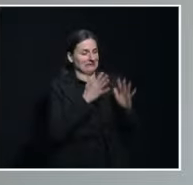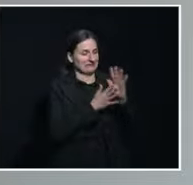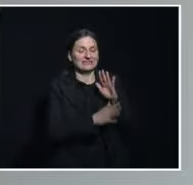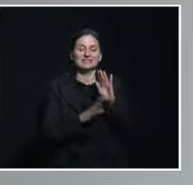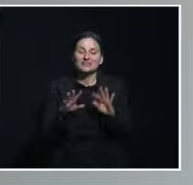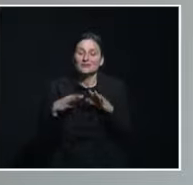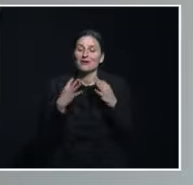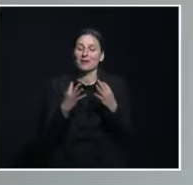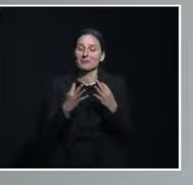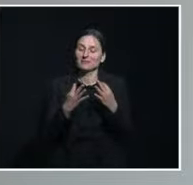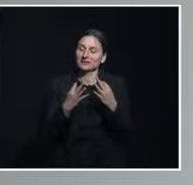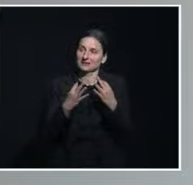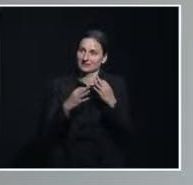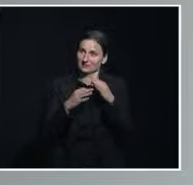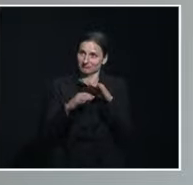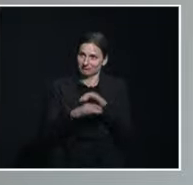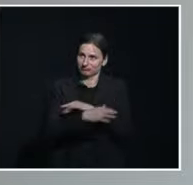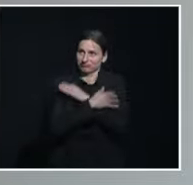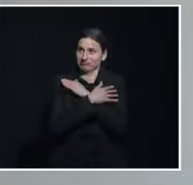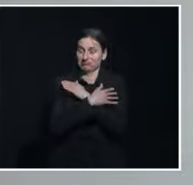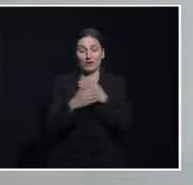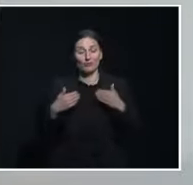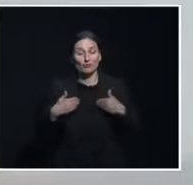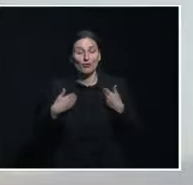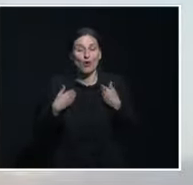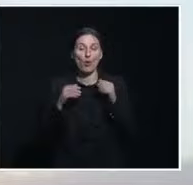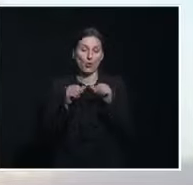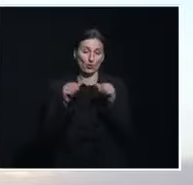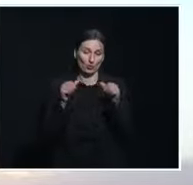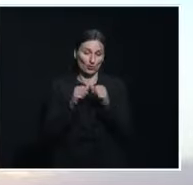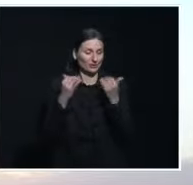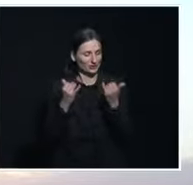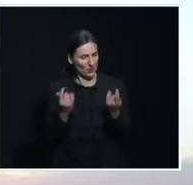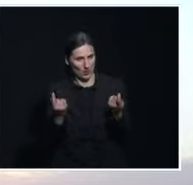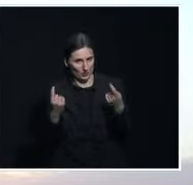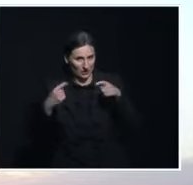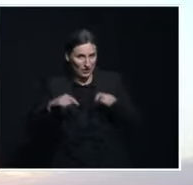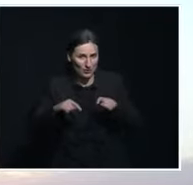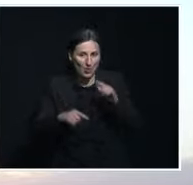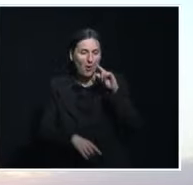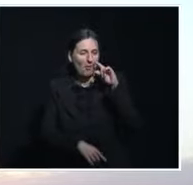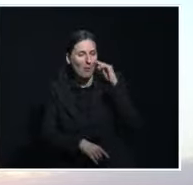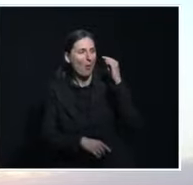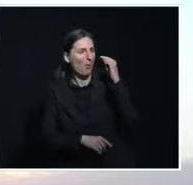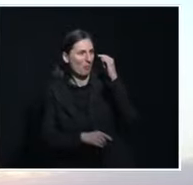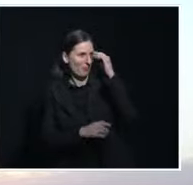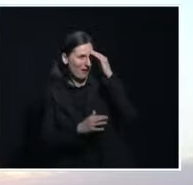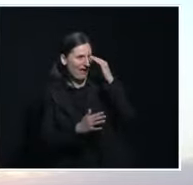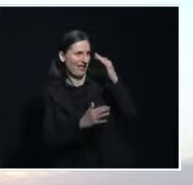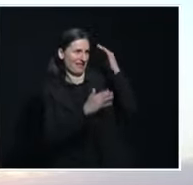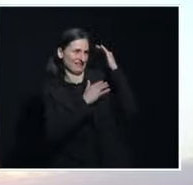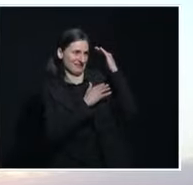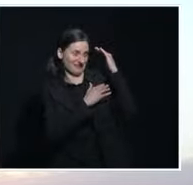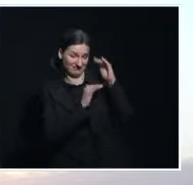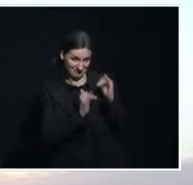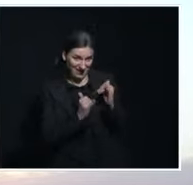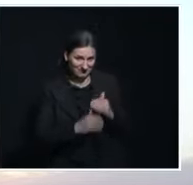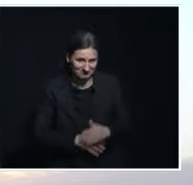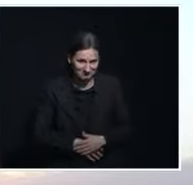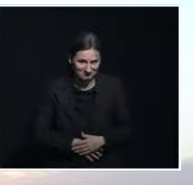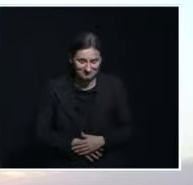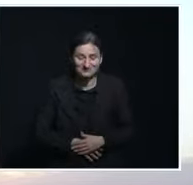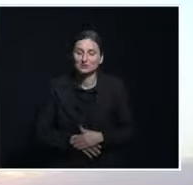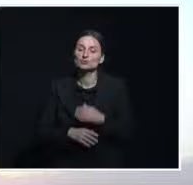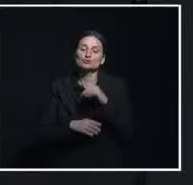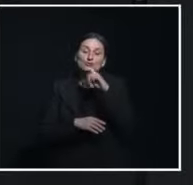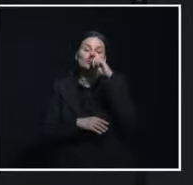ja, froh und glücklich auch, dass sie hier sein dürfen und dass an den Großvater erinnert wird und sind sehr stolz,